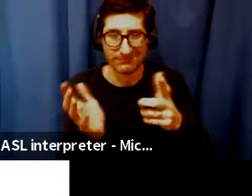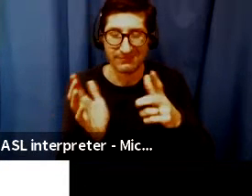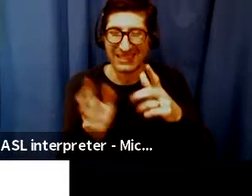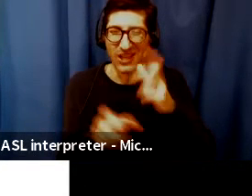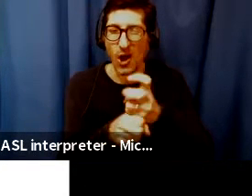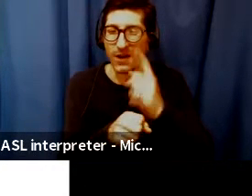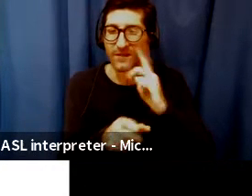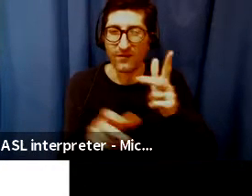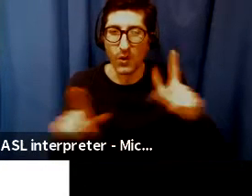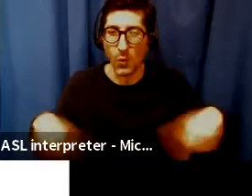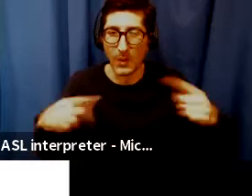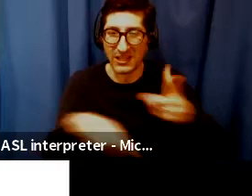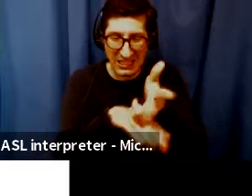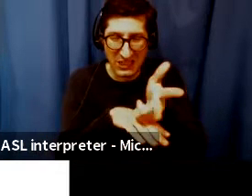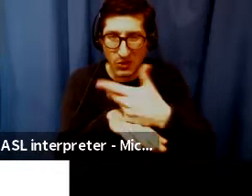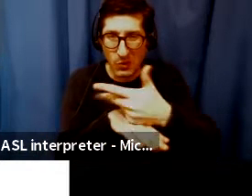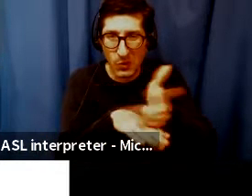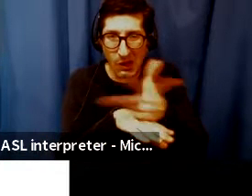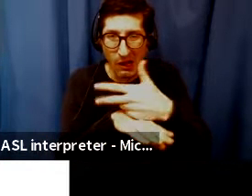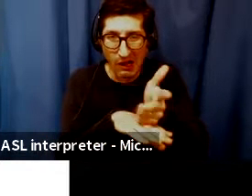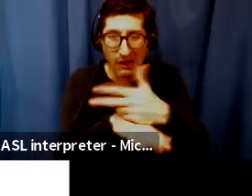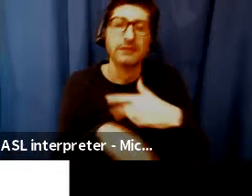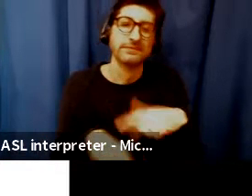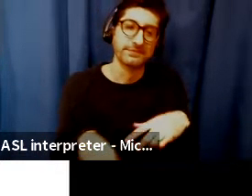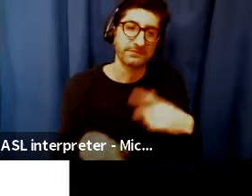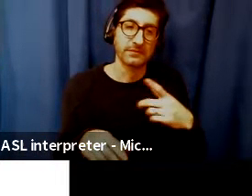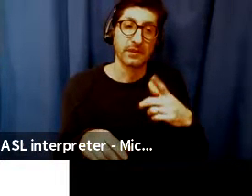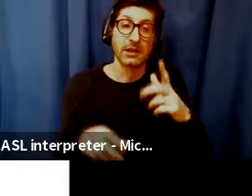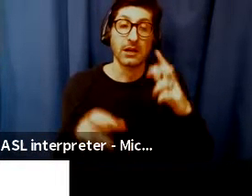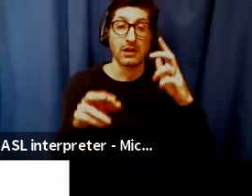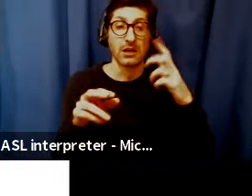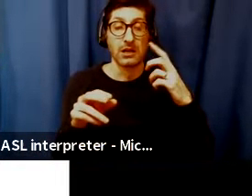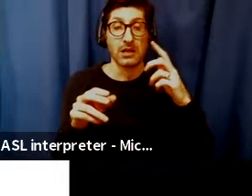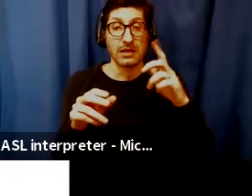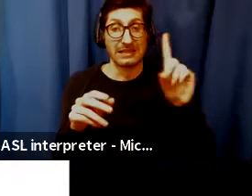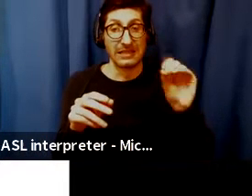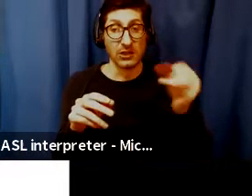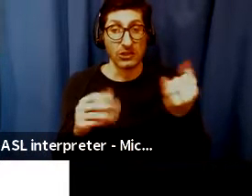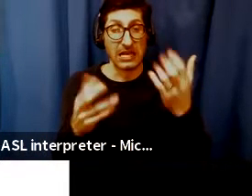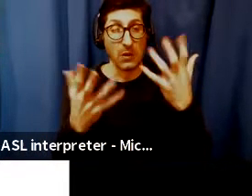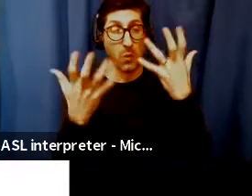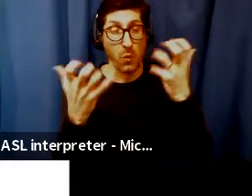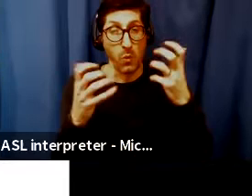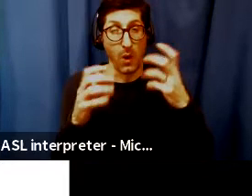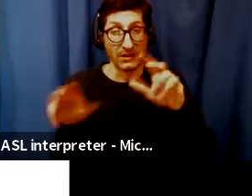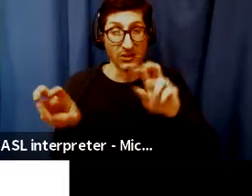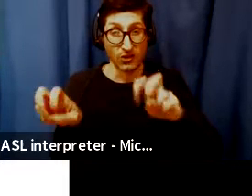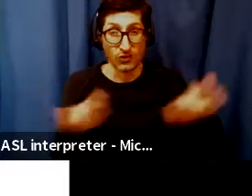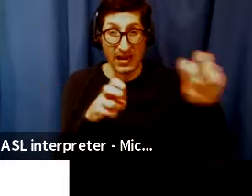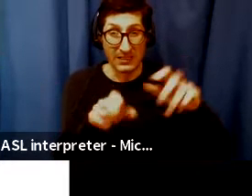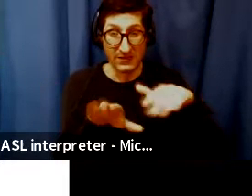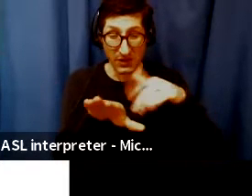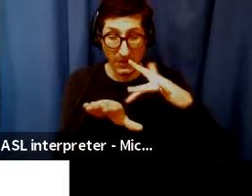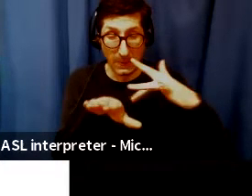turn around in tight spaces. They would like to see transfer space on both sides of the exam table, as we have here,